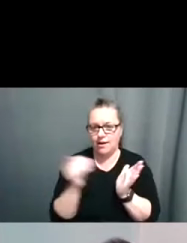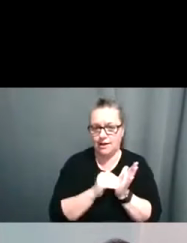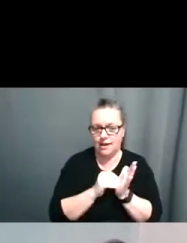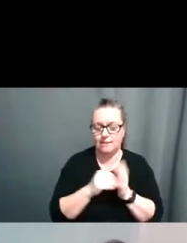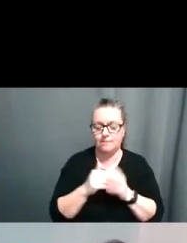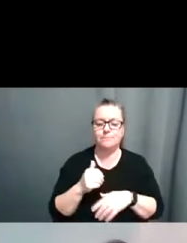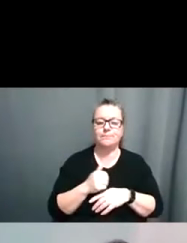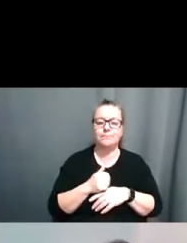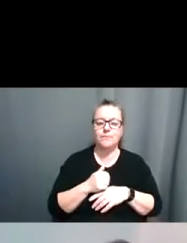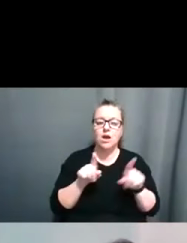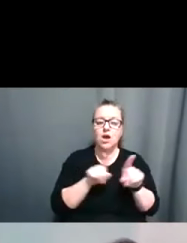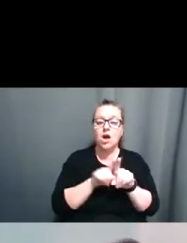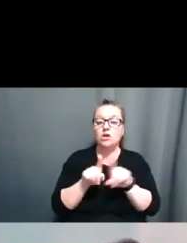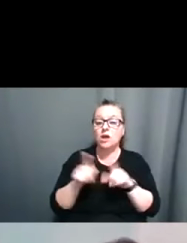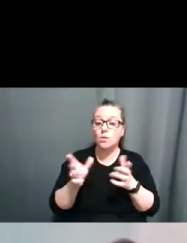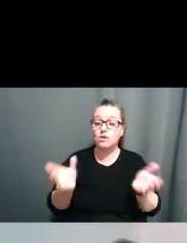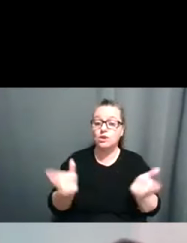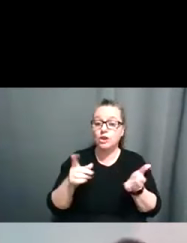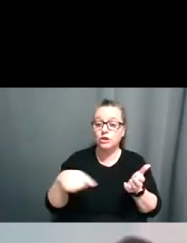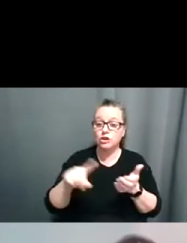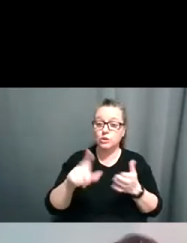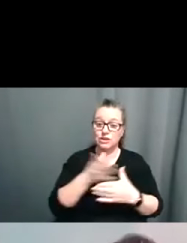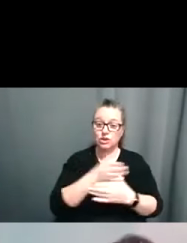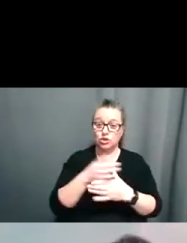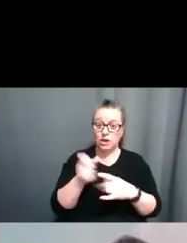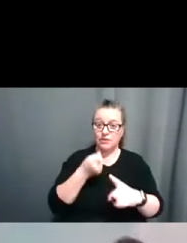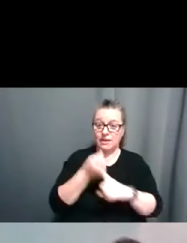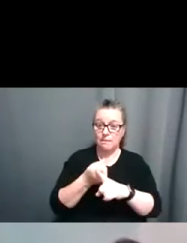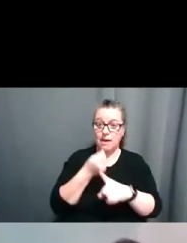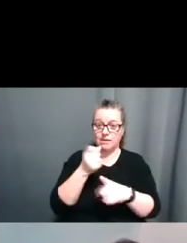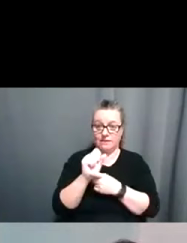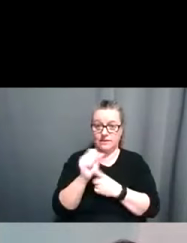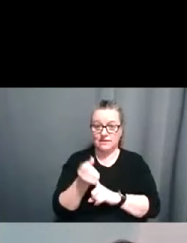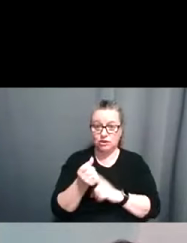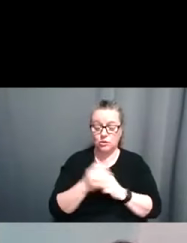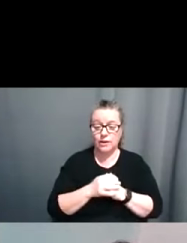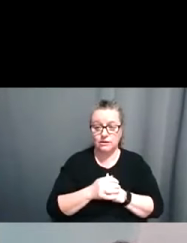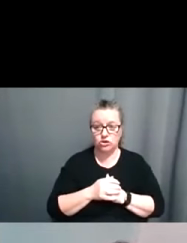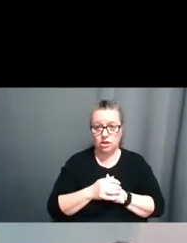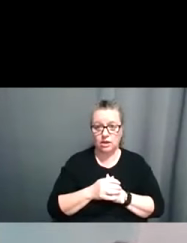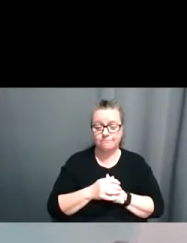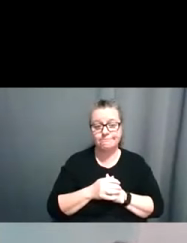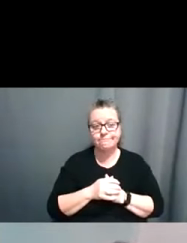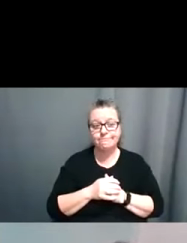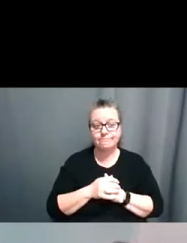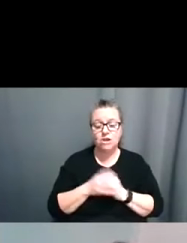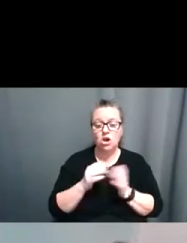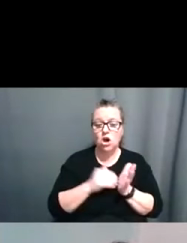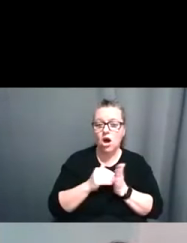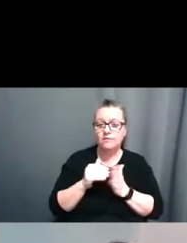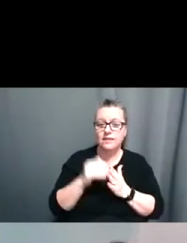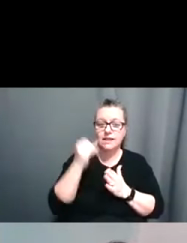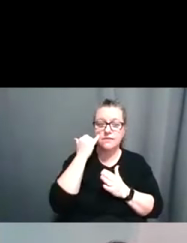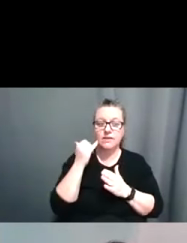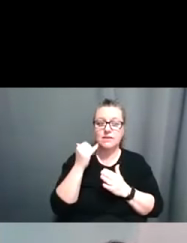also want to encourage you to share the impact of the situation. It's, often if it's a course